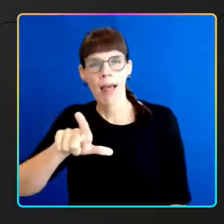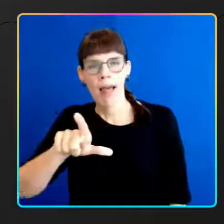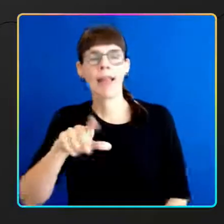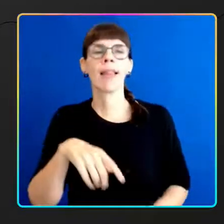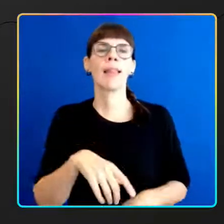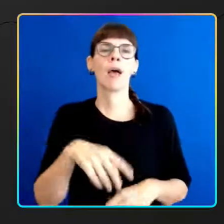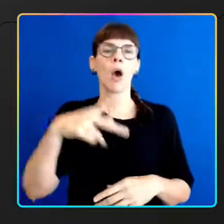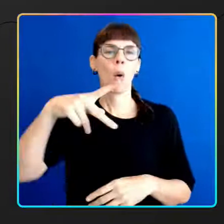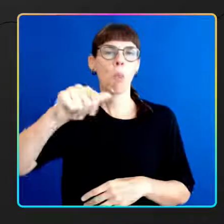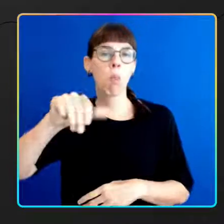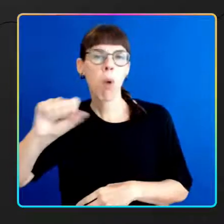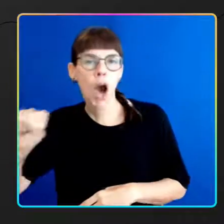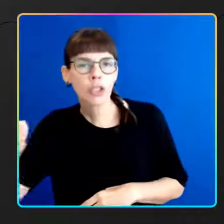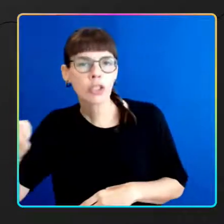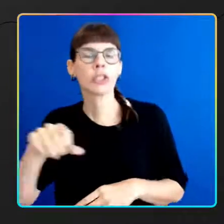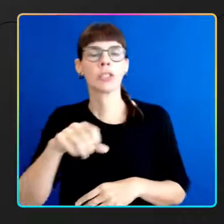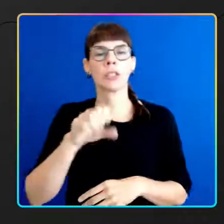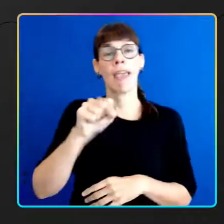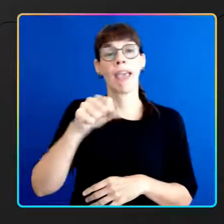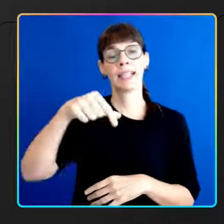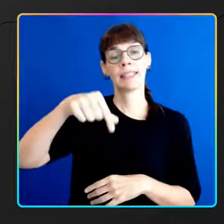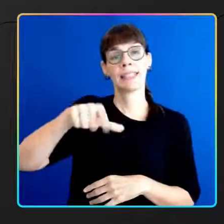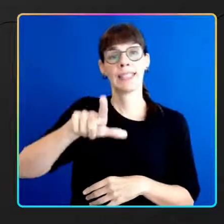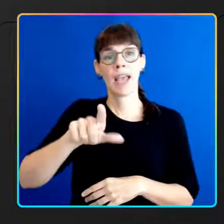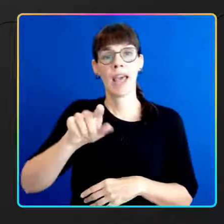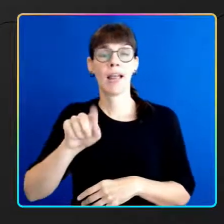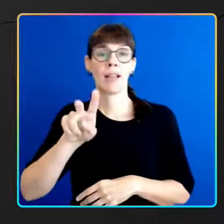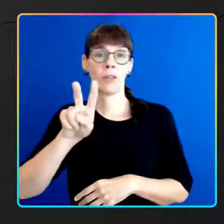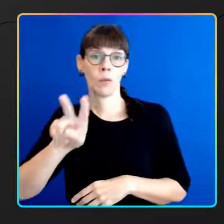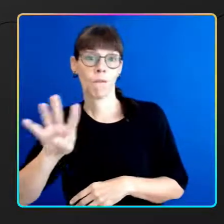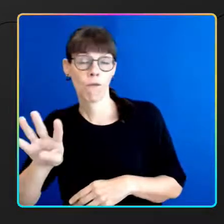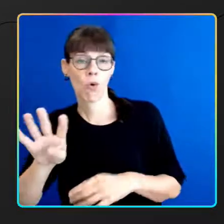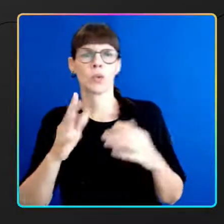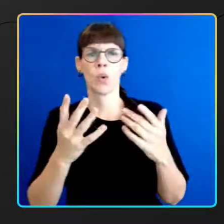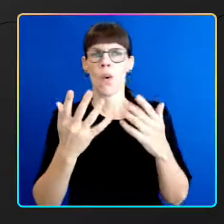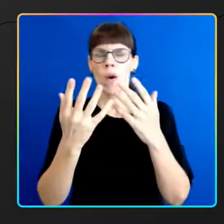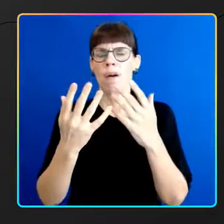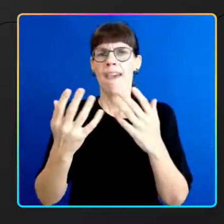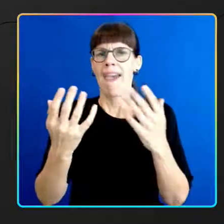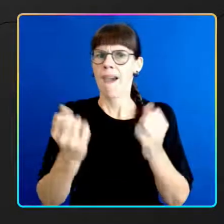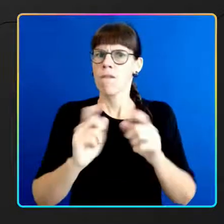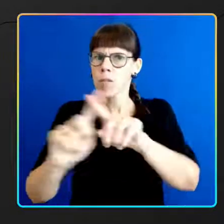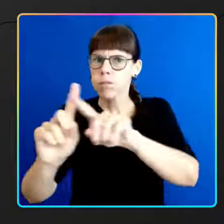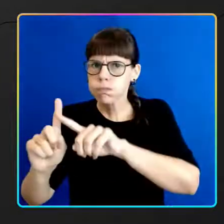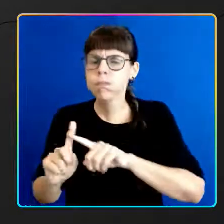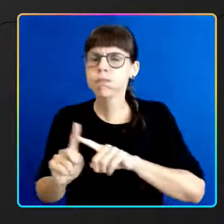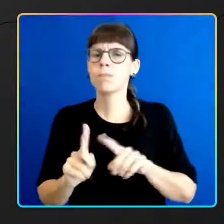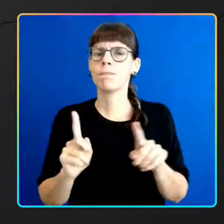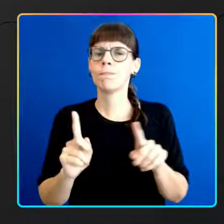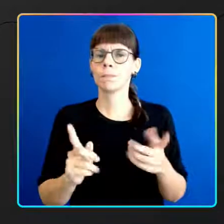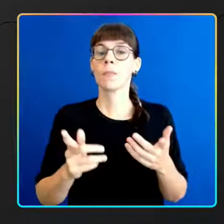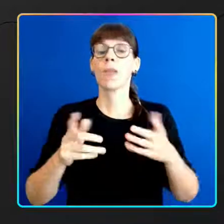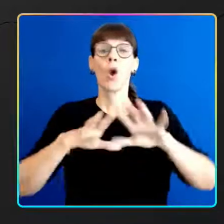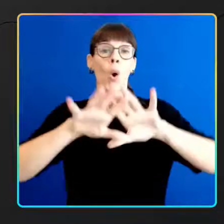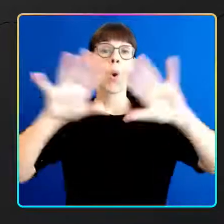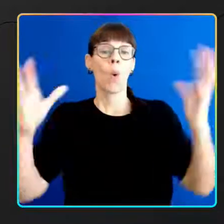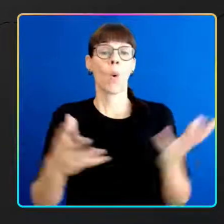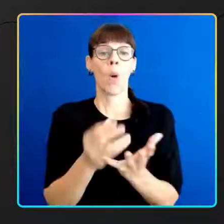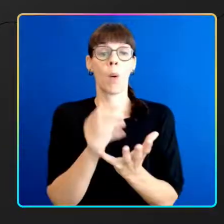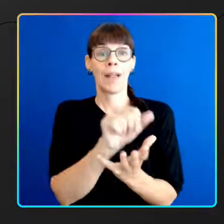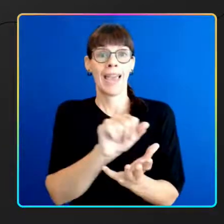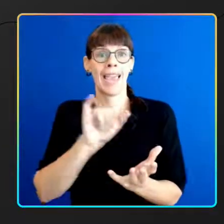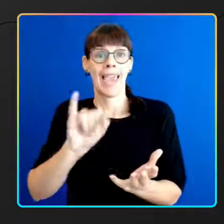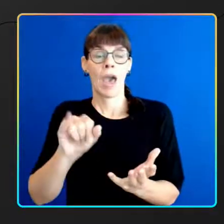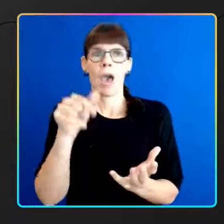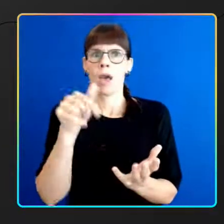then I'm involved in the AI community. That actually the best one is created by you guys on Global AI. I really love that.